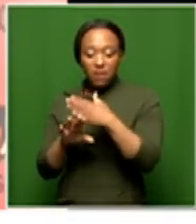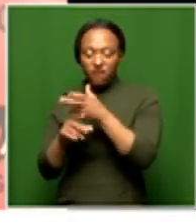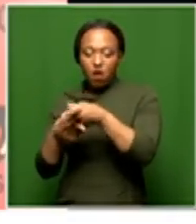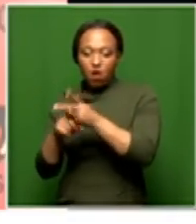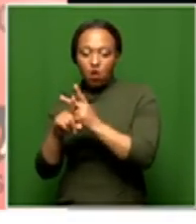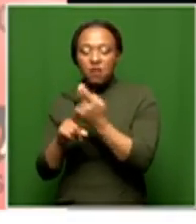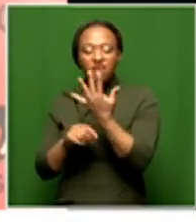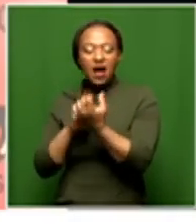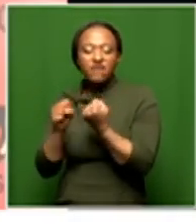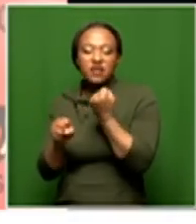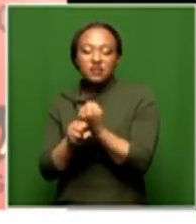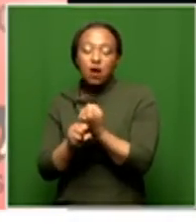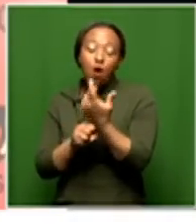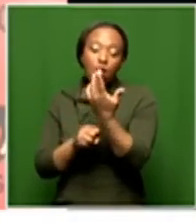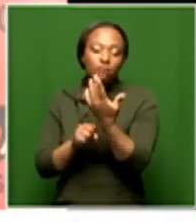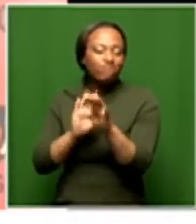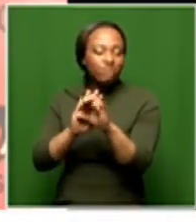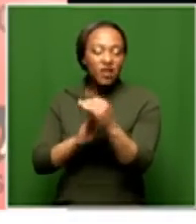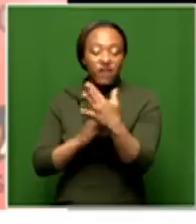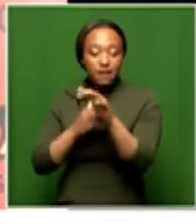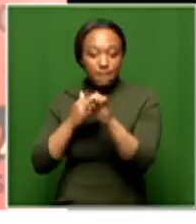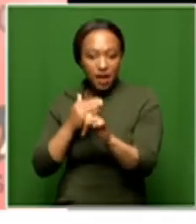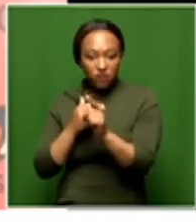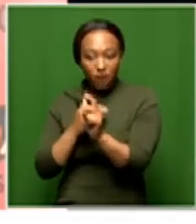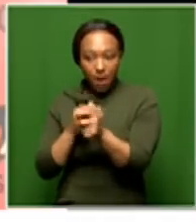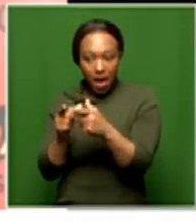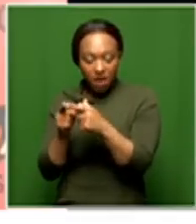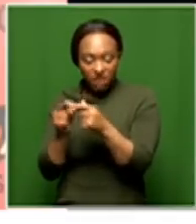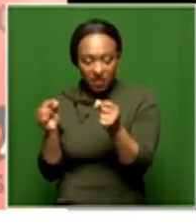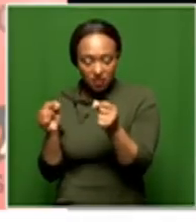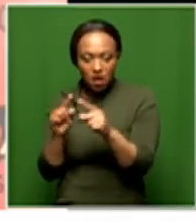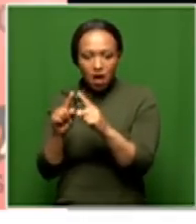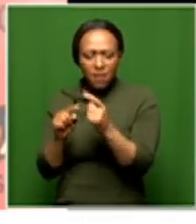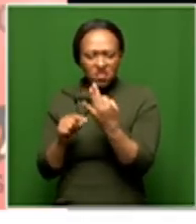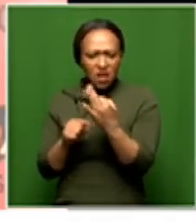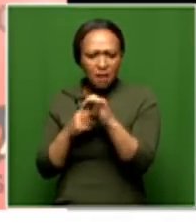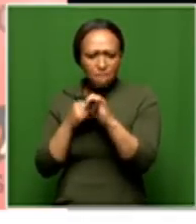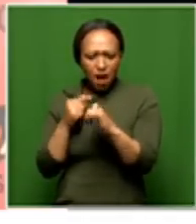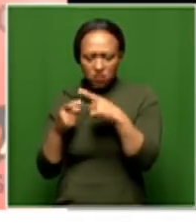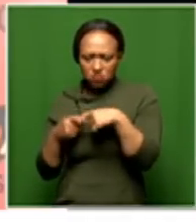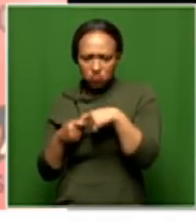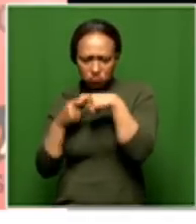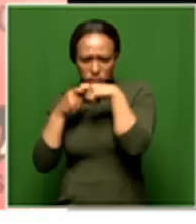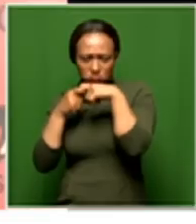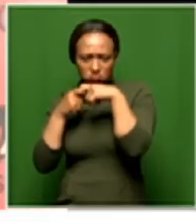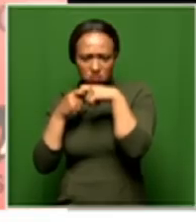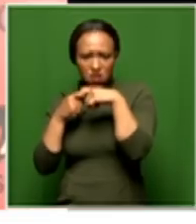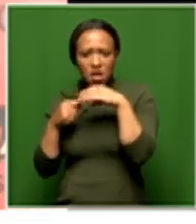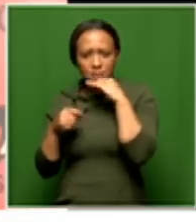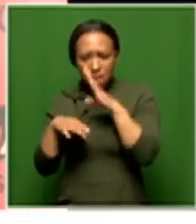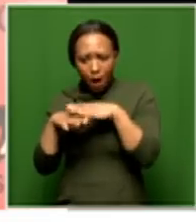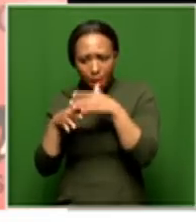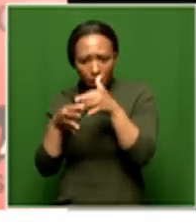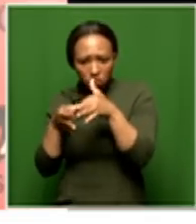with 5 months, and just for a 3 month holiday, it becomes much